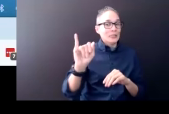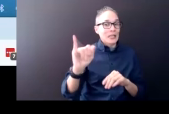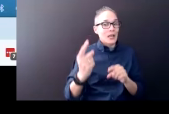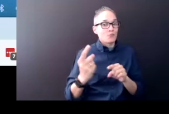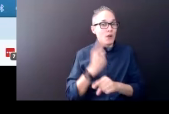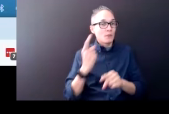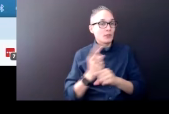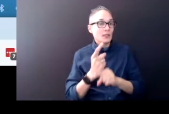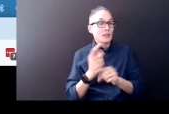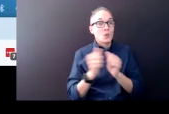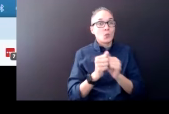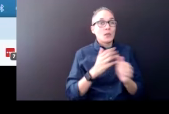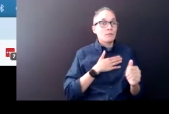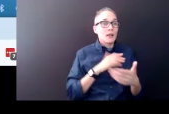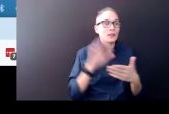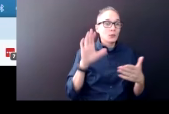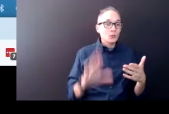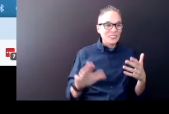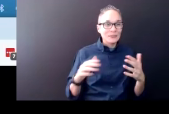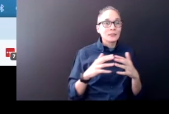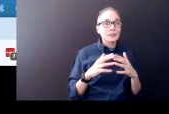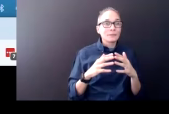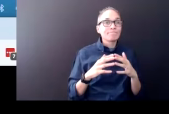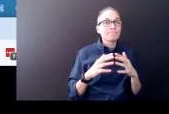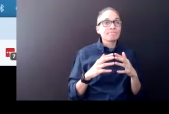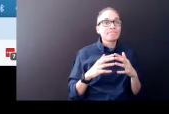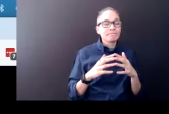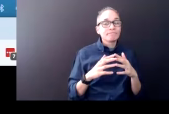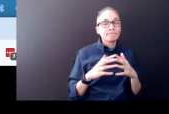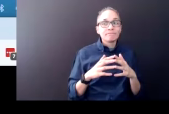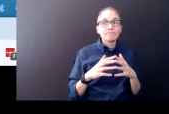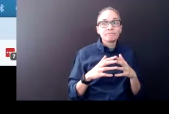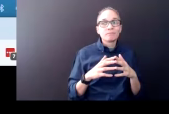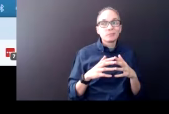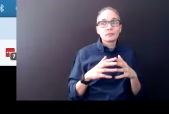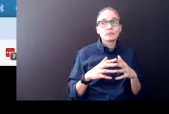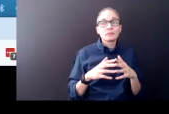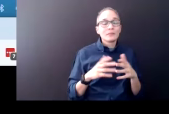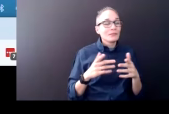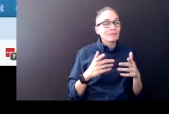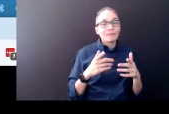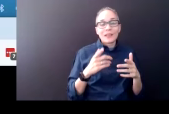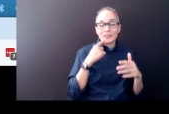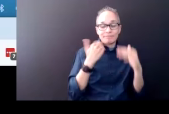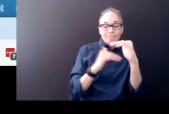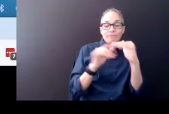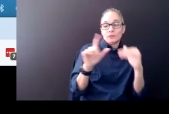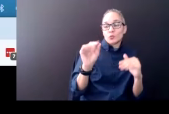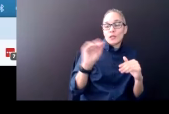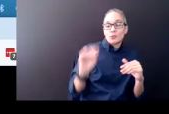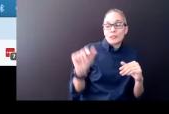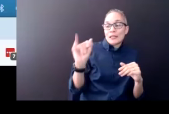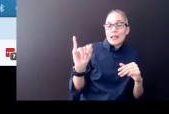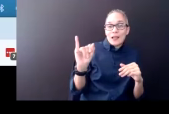with my students is I allow them to work to not have more than 20% AI. And if they're going to use